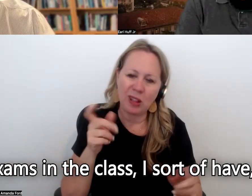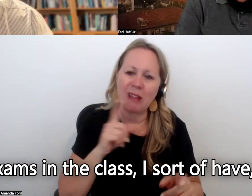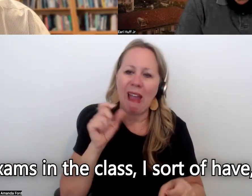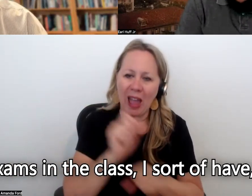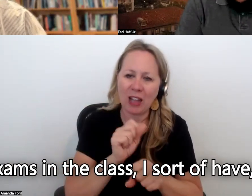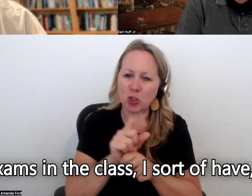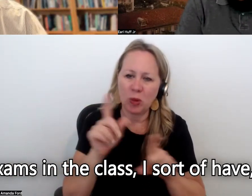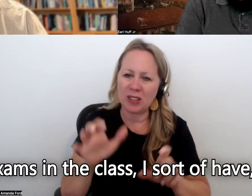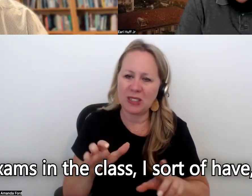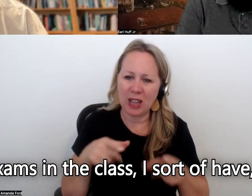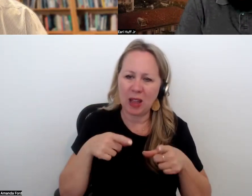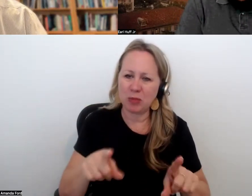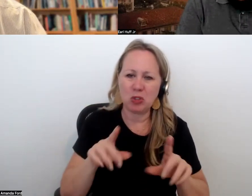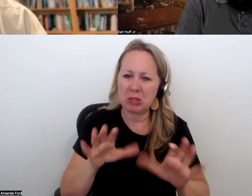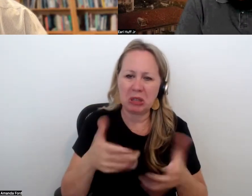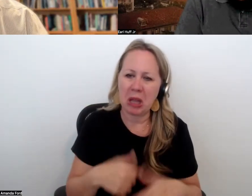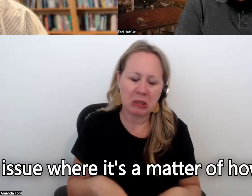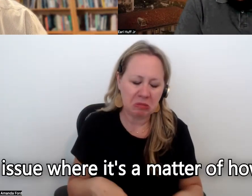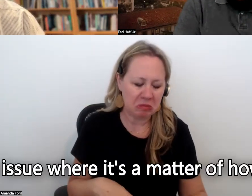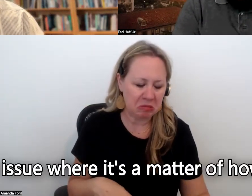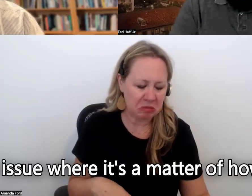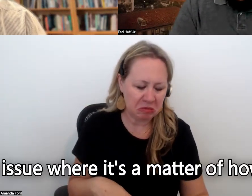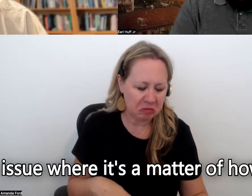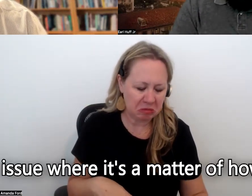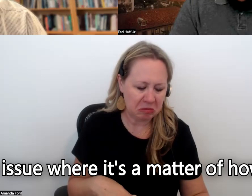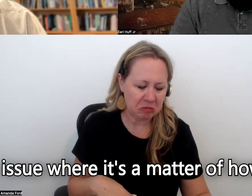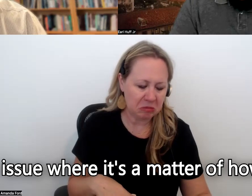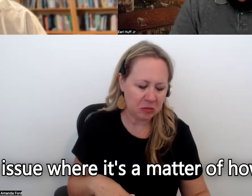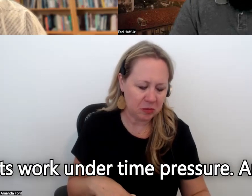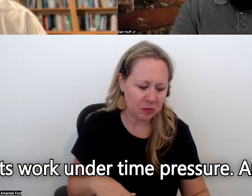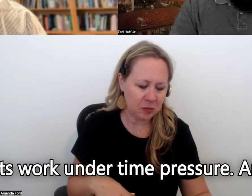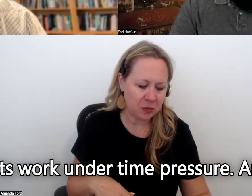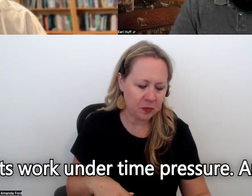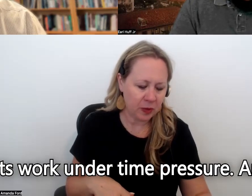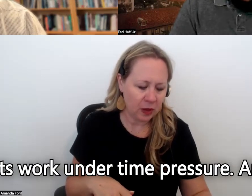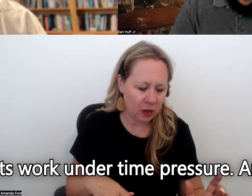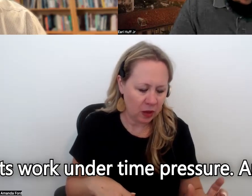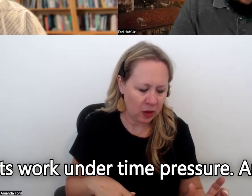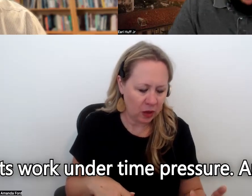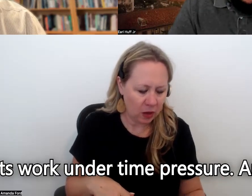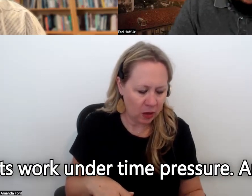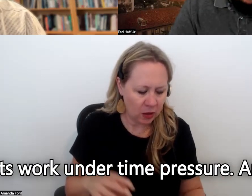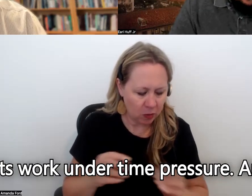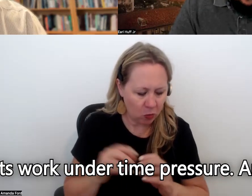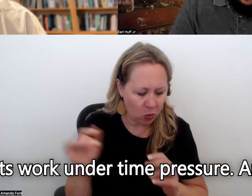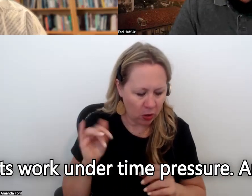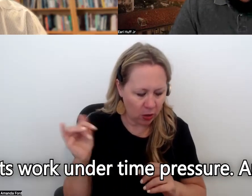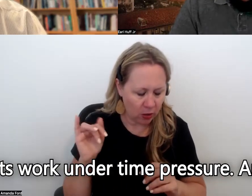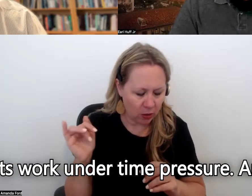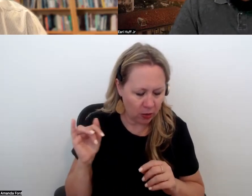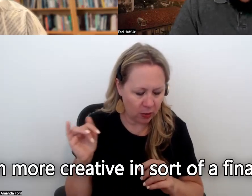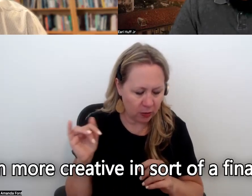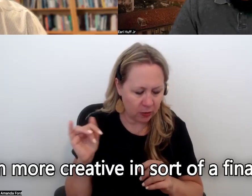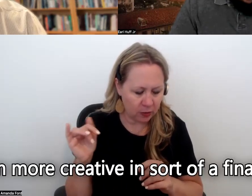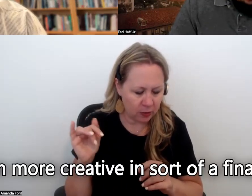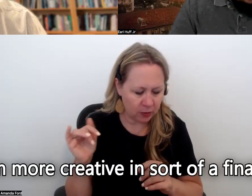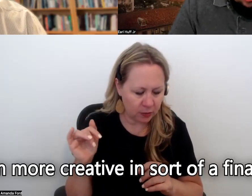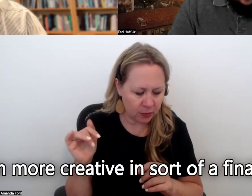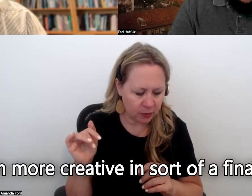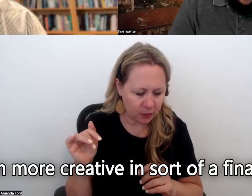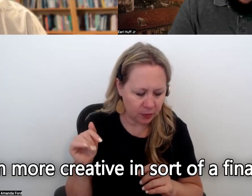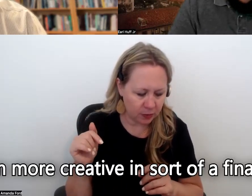in the class. I sort of have an issue where it's a matter of how students work under time pressure. And so I'm